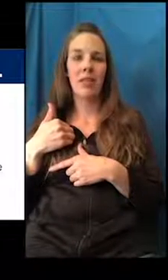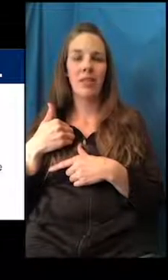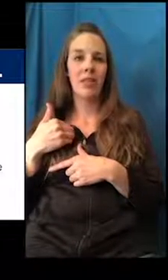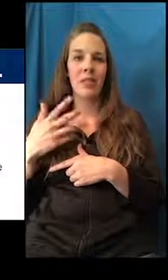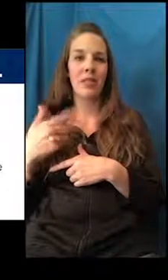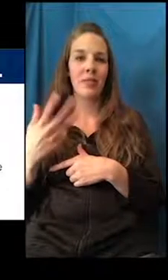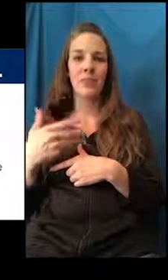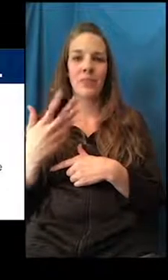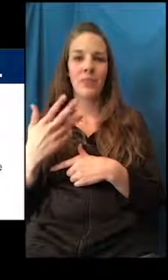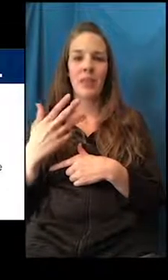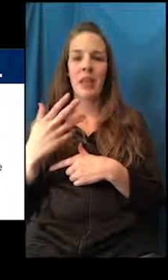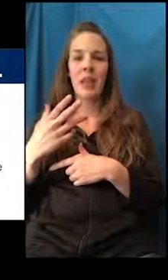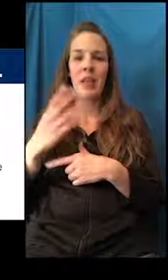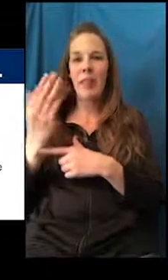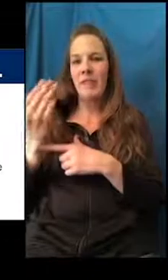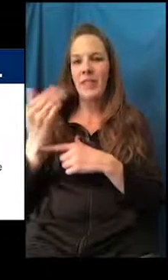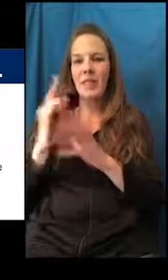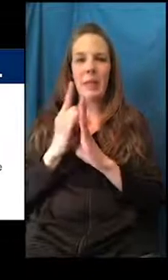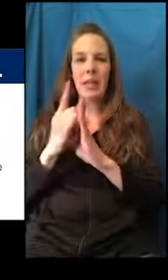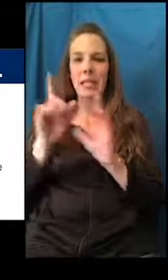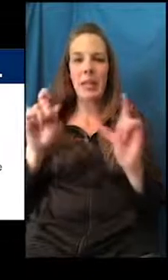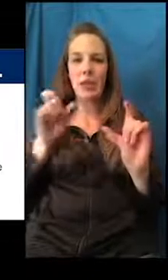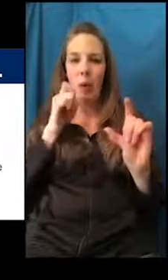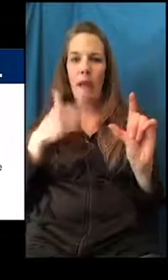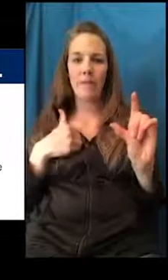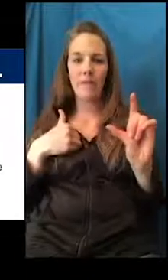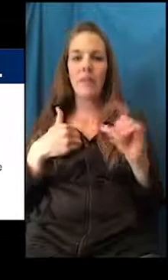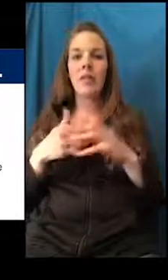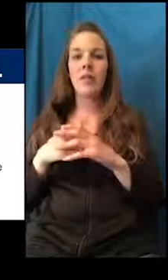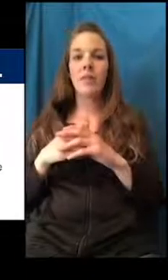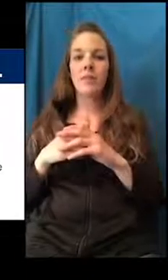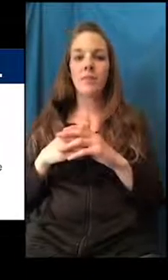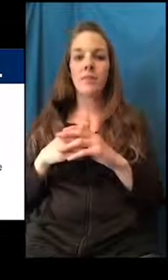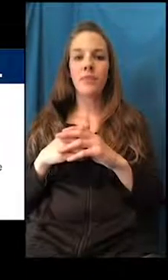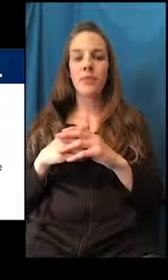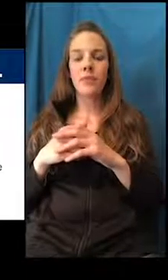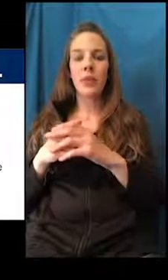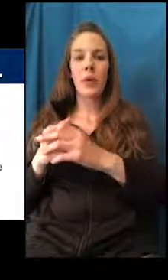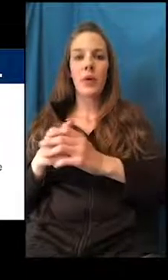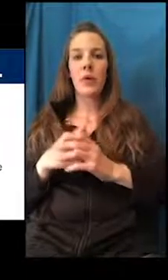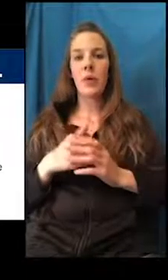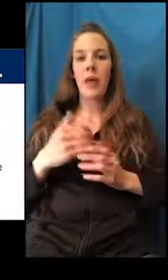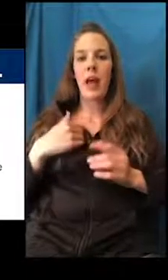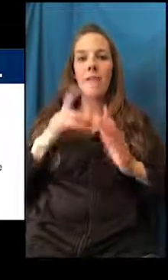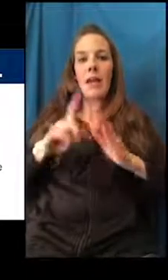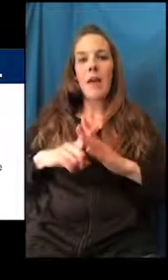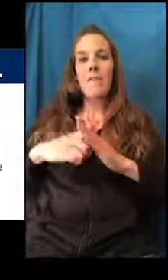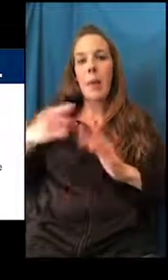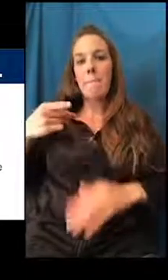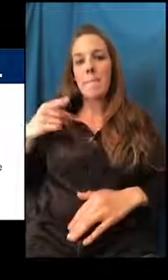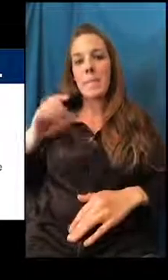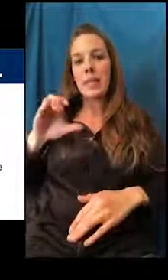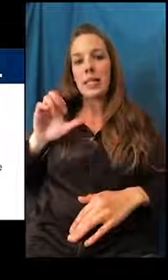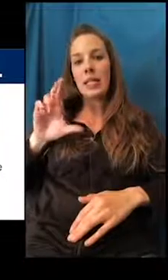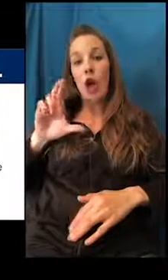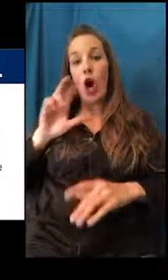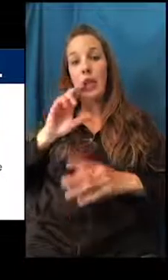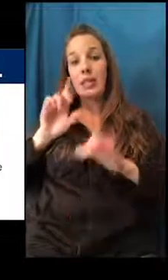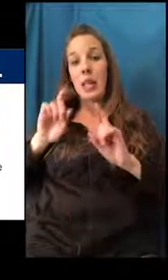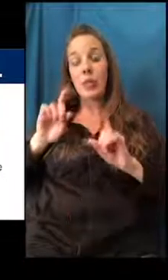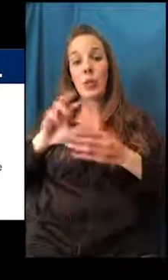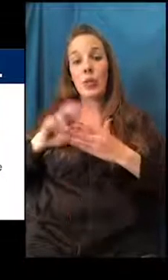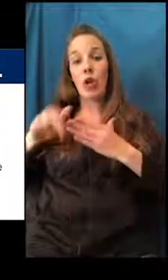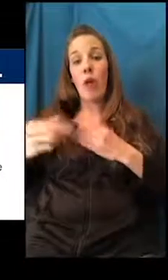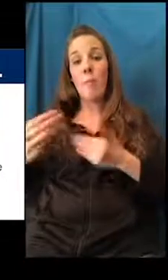like a 15-minute test, but we have implemented a PCR test where results can be provided in